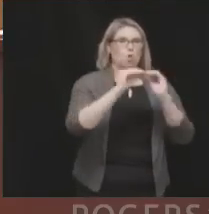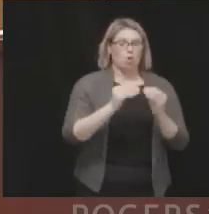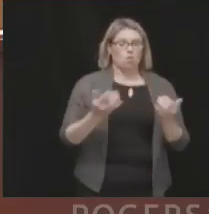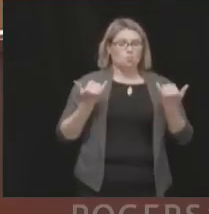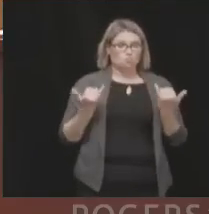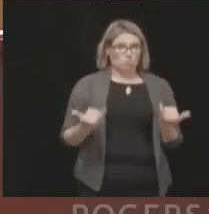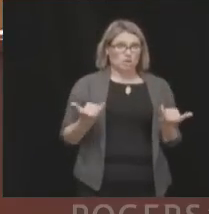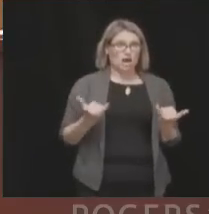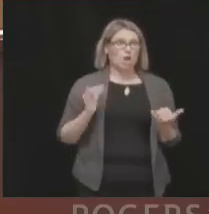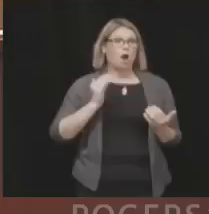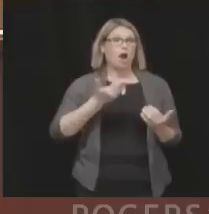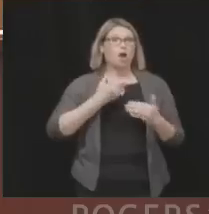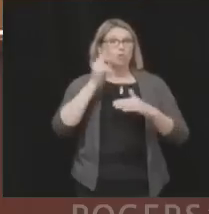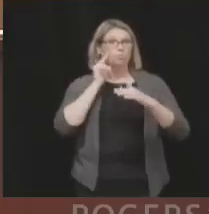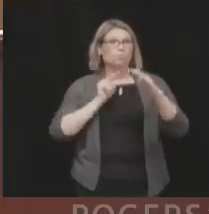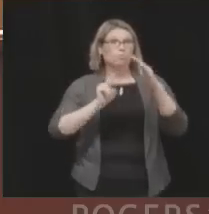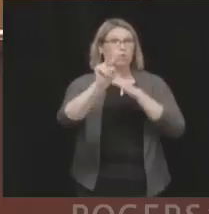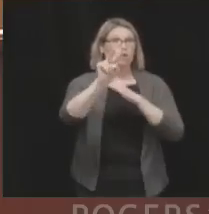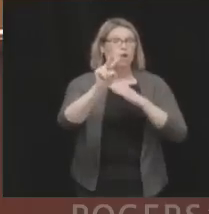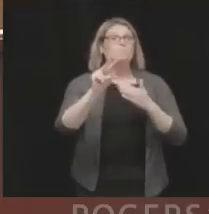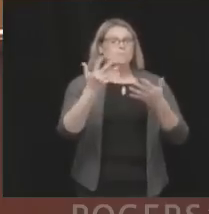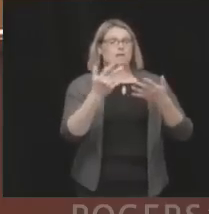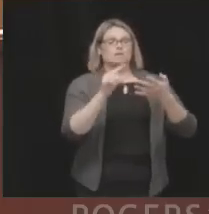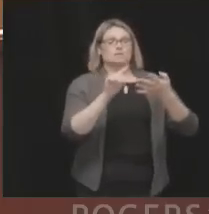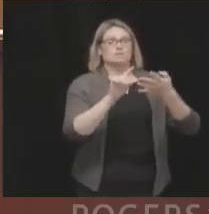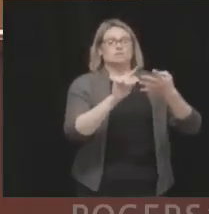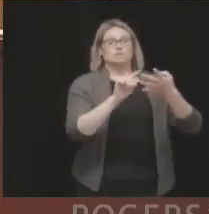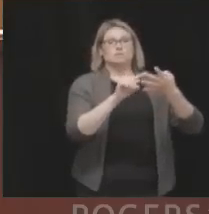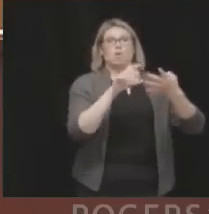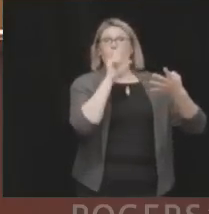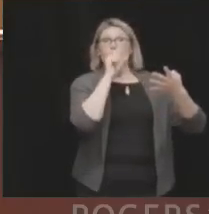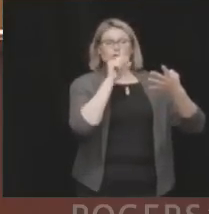I realize that there will be questions about when and why not this